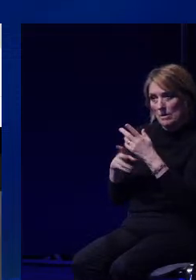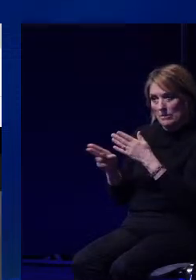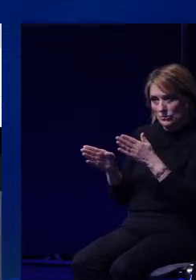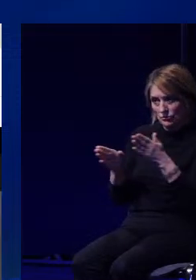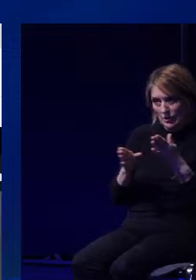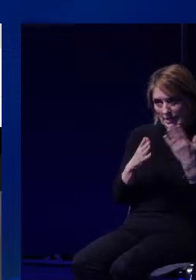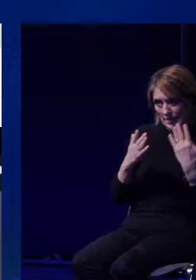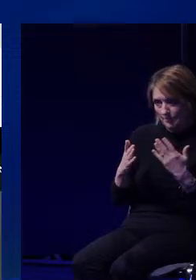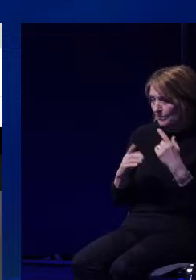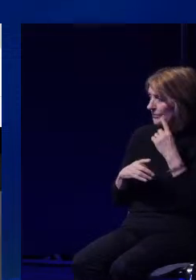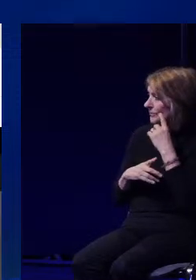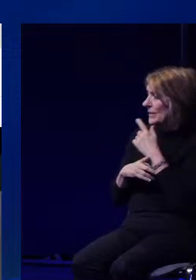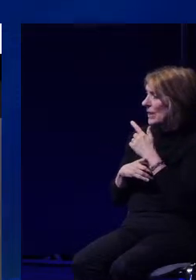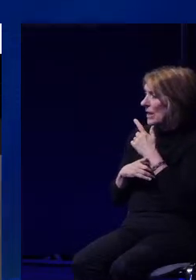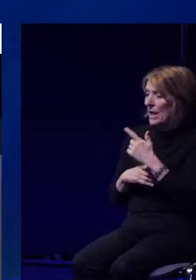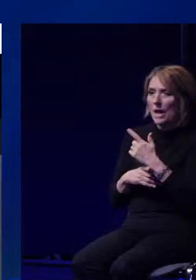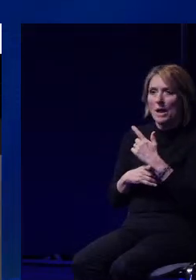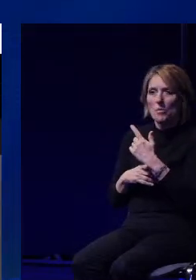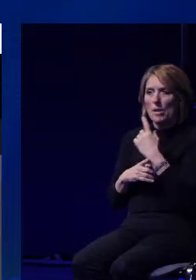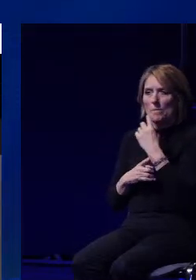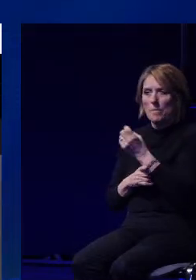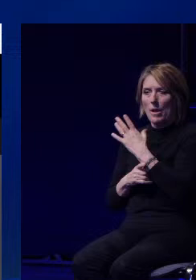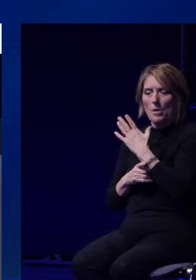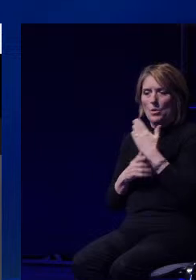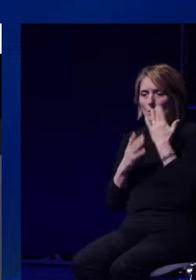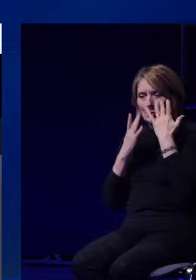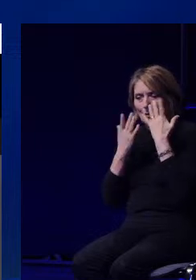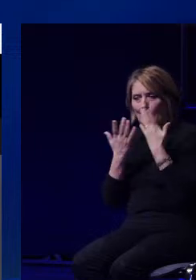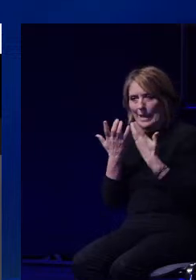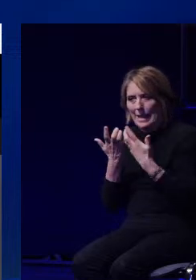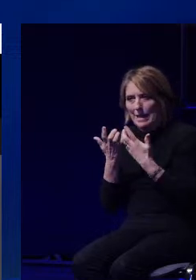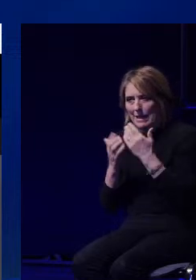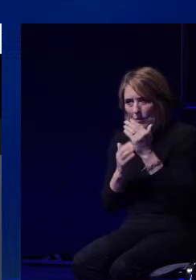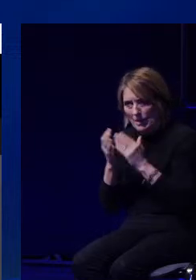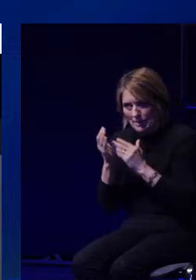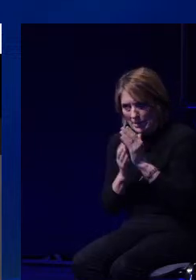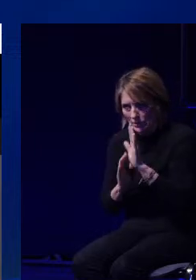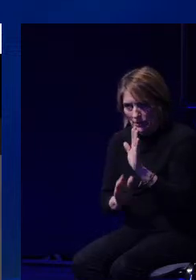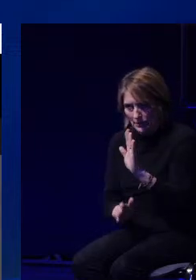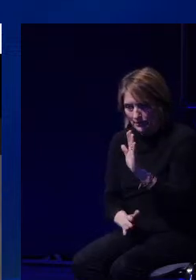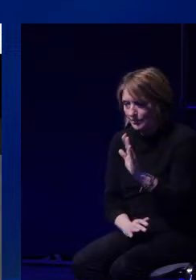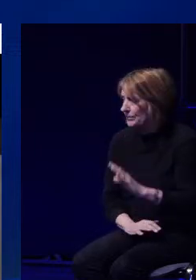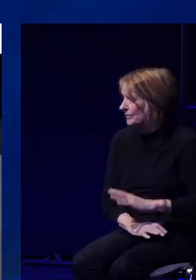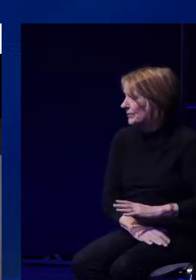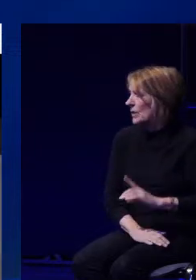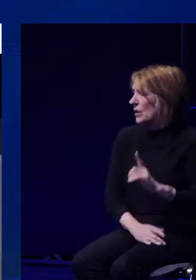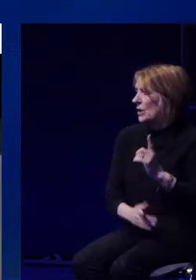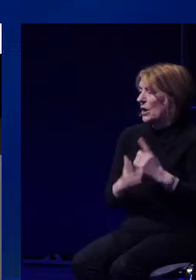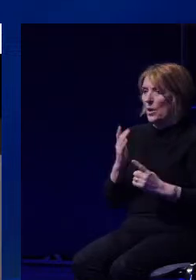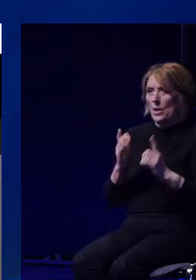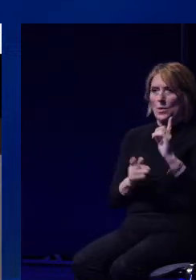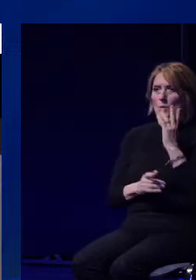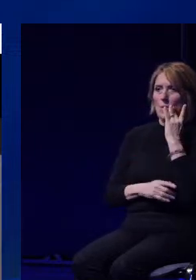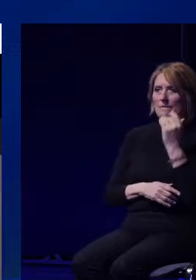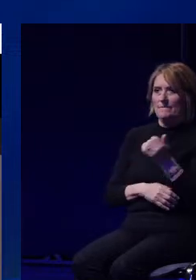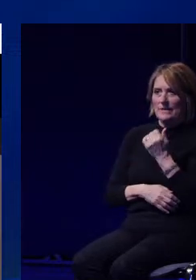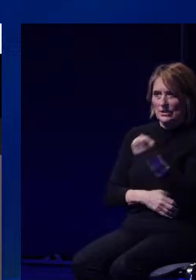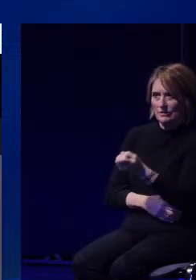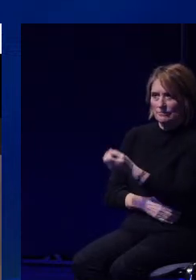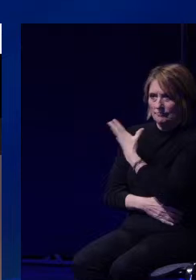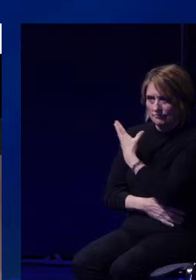So I'm just going to play this back. I'm not going to show you how I built this, except once after I've played it. So this